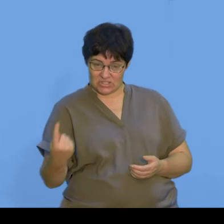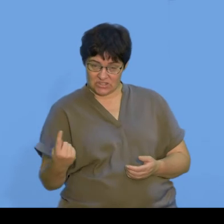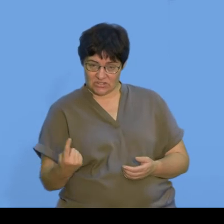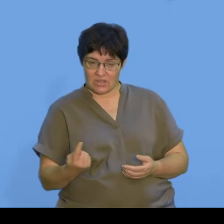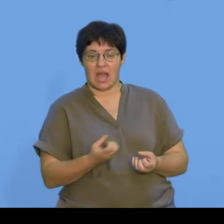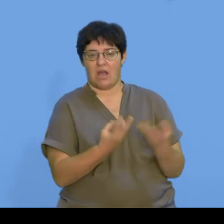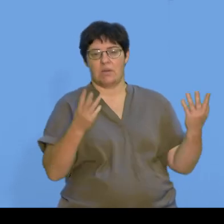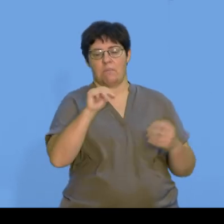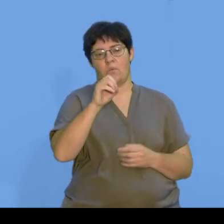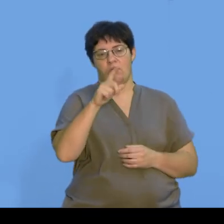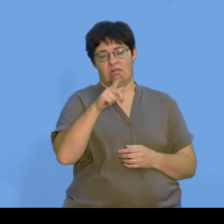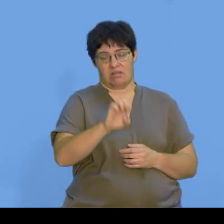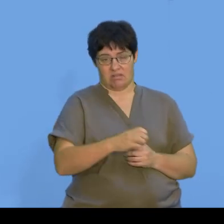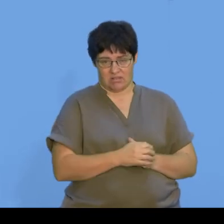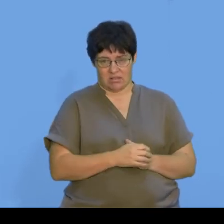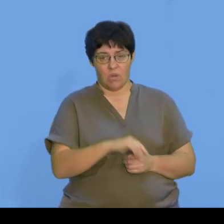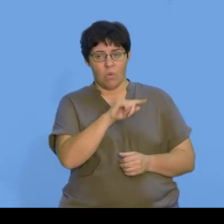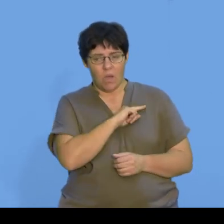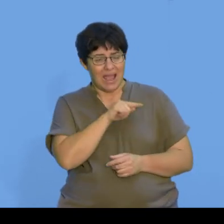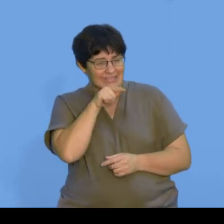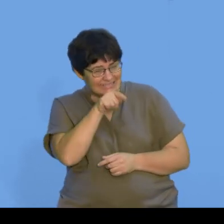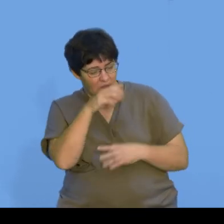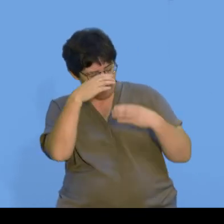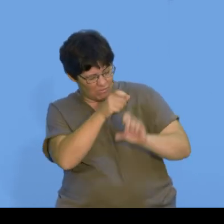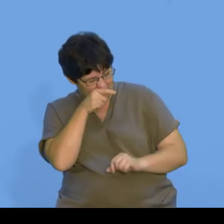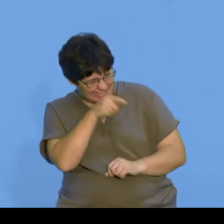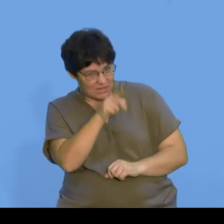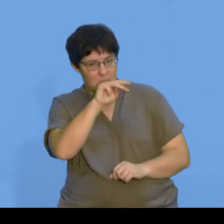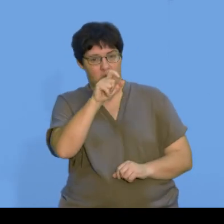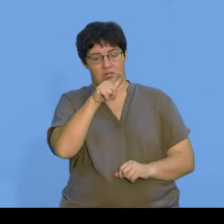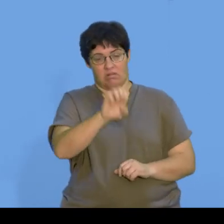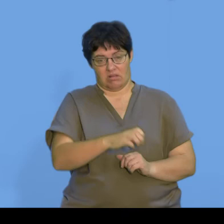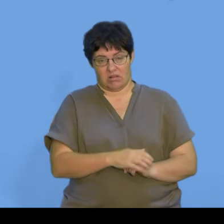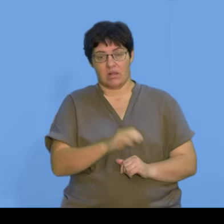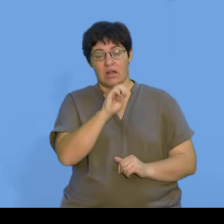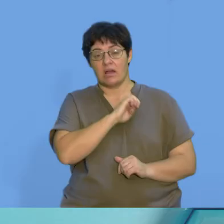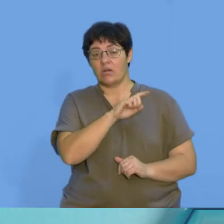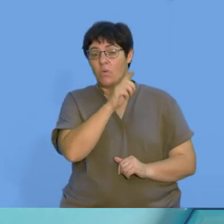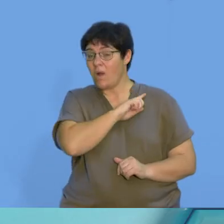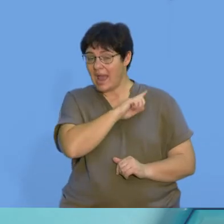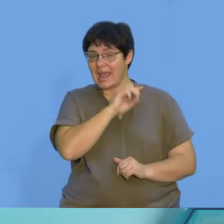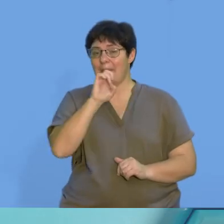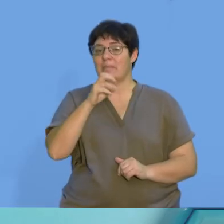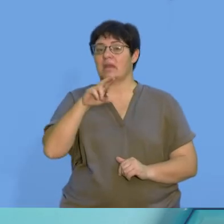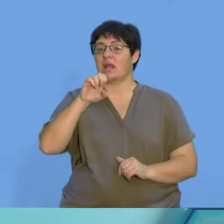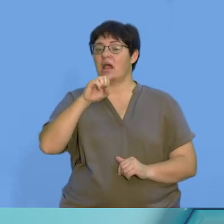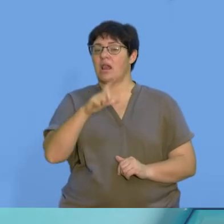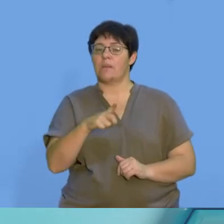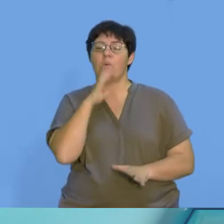the number of moles, okay, because it's always about the moles. Because remember, the empirical formula shows the